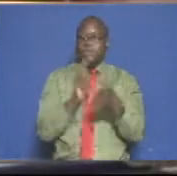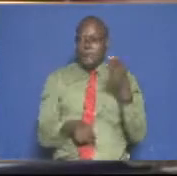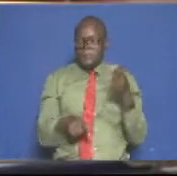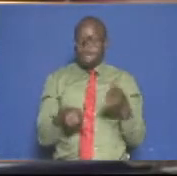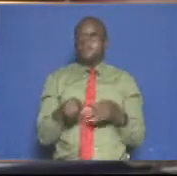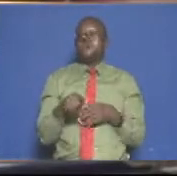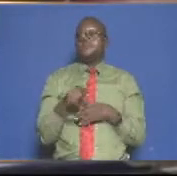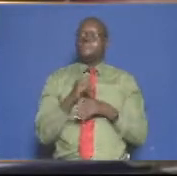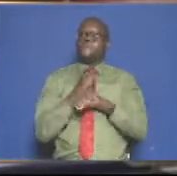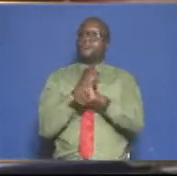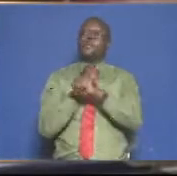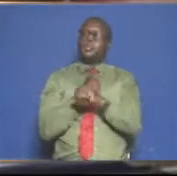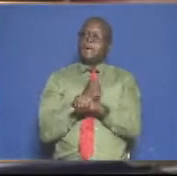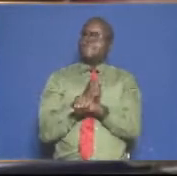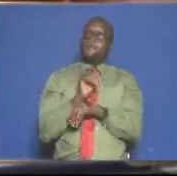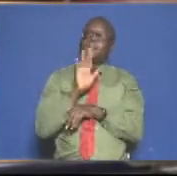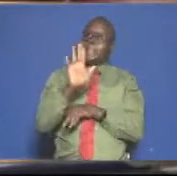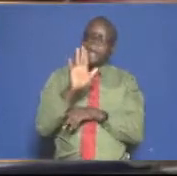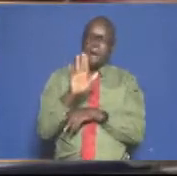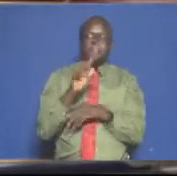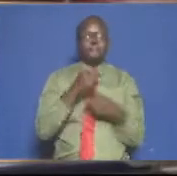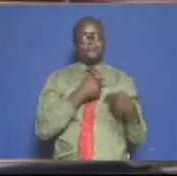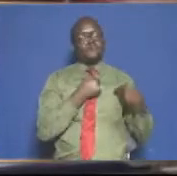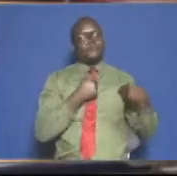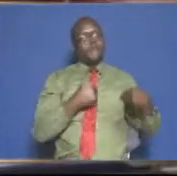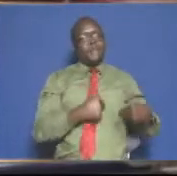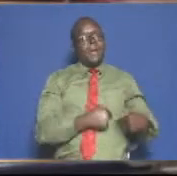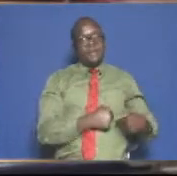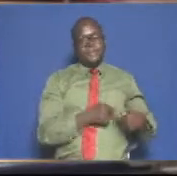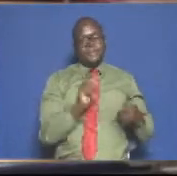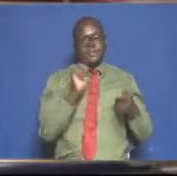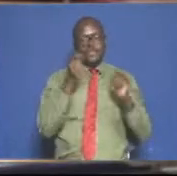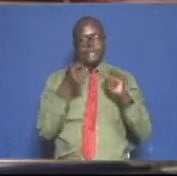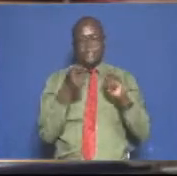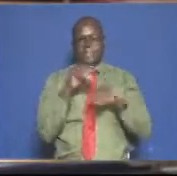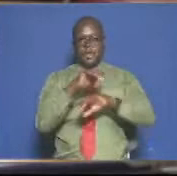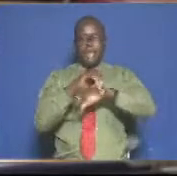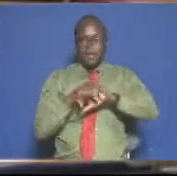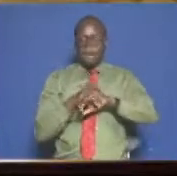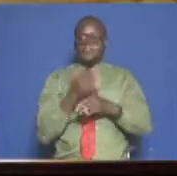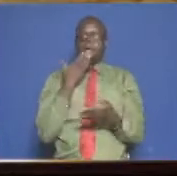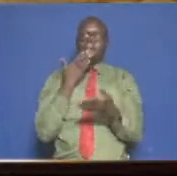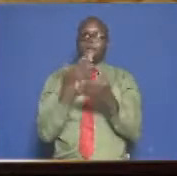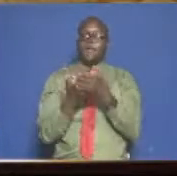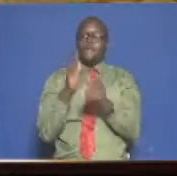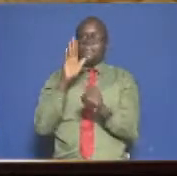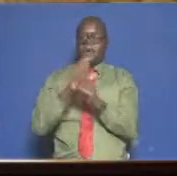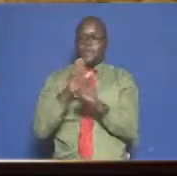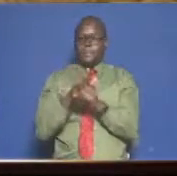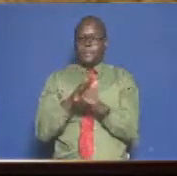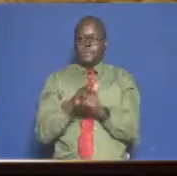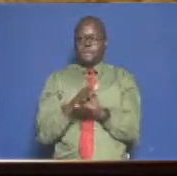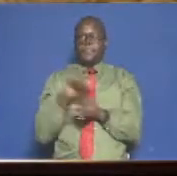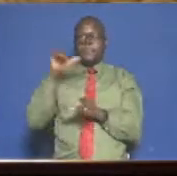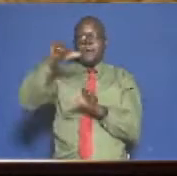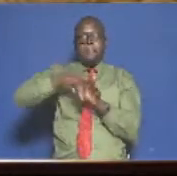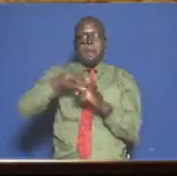fariji mioyo yao familia. Now then, we can put that in English. Thank you very much, Mr. Speaker. Member for Game.